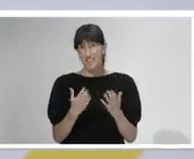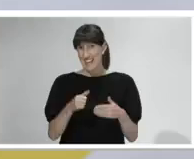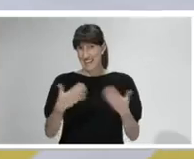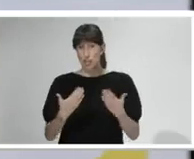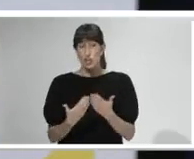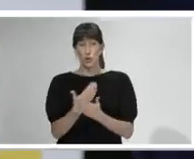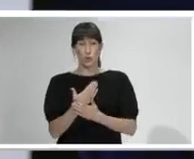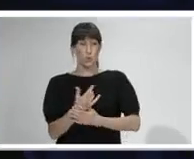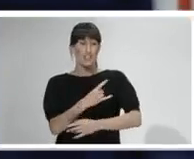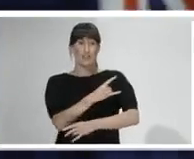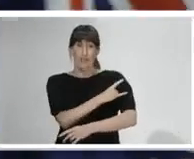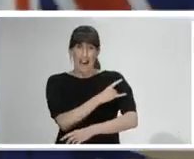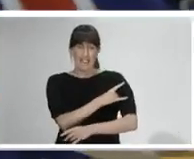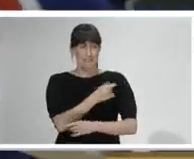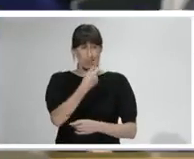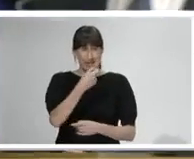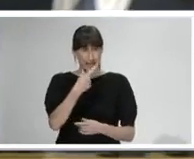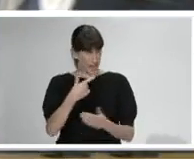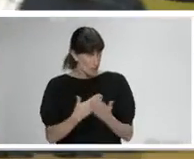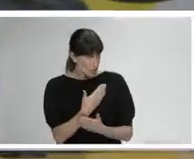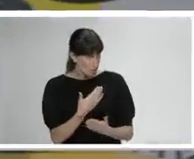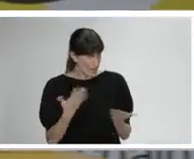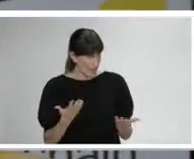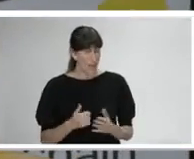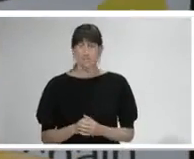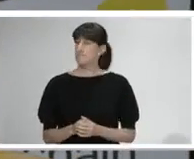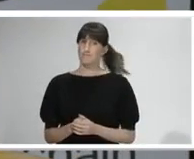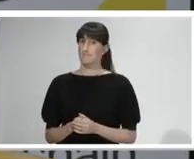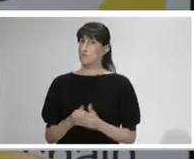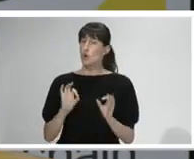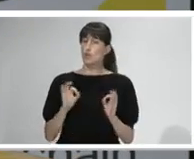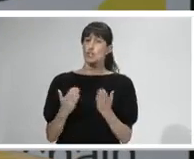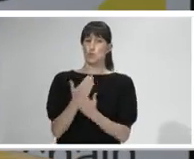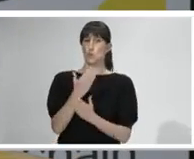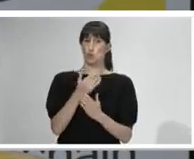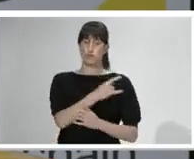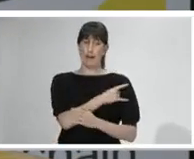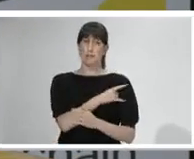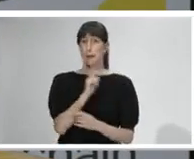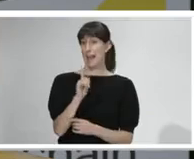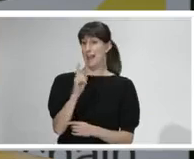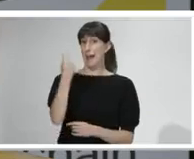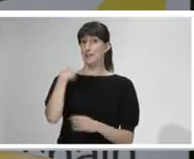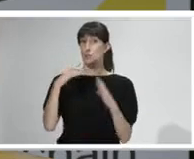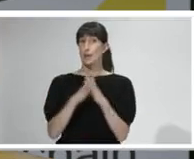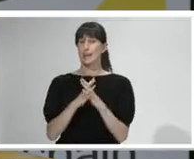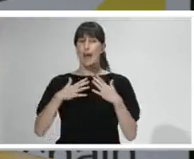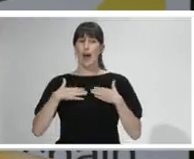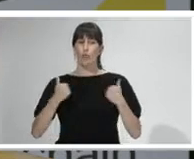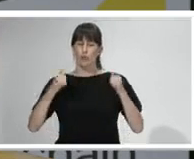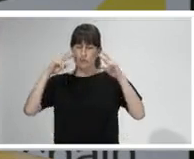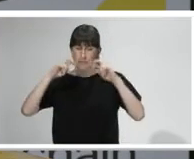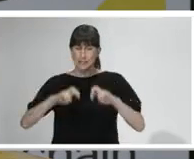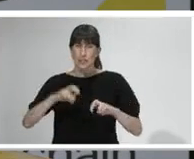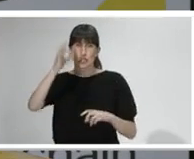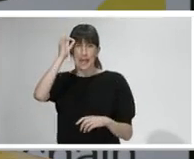no new drugs are being used, but you will have seen the announcement last week by the Health Research Council that is, at